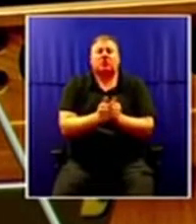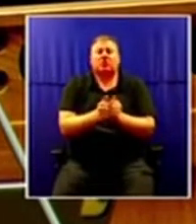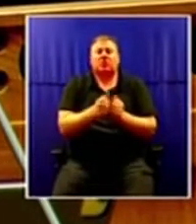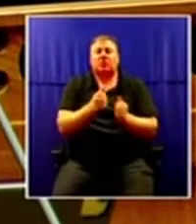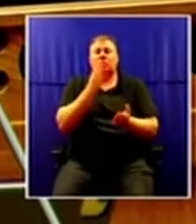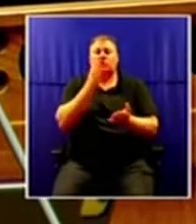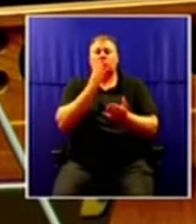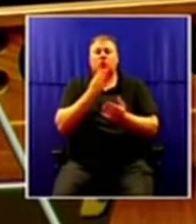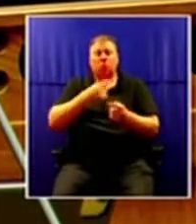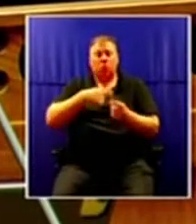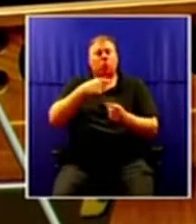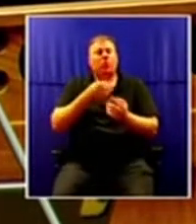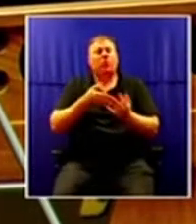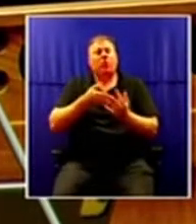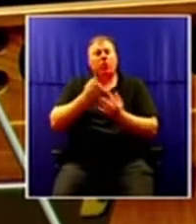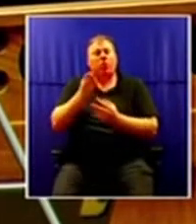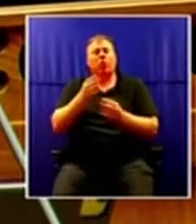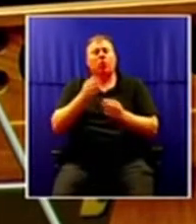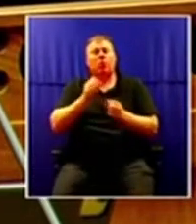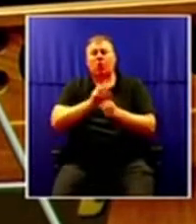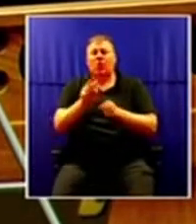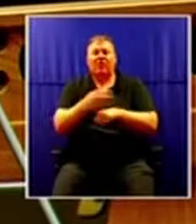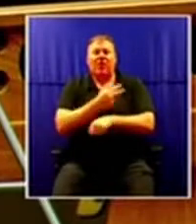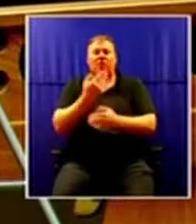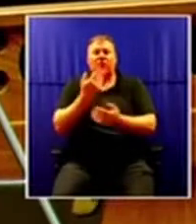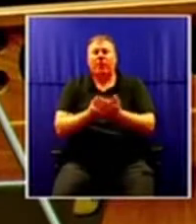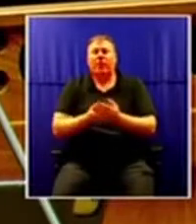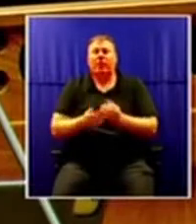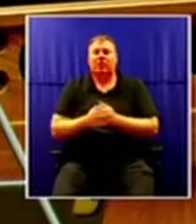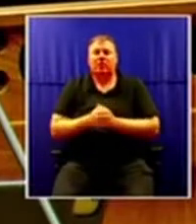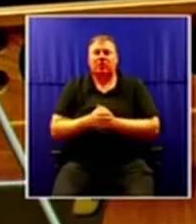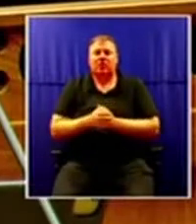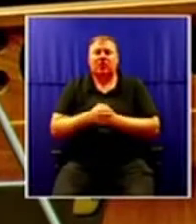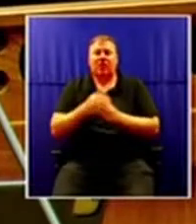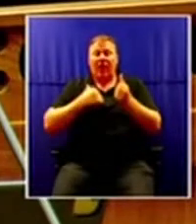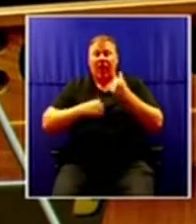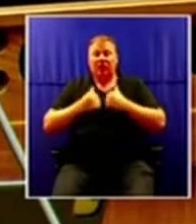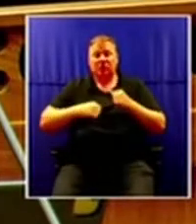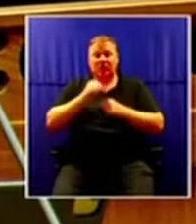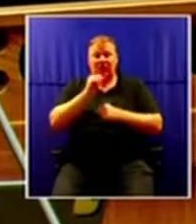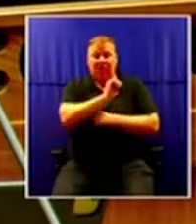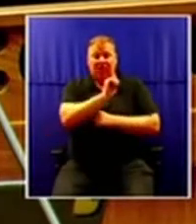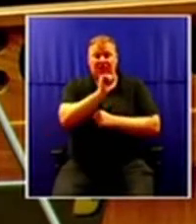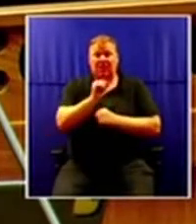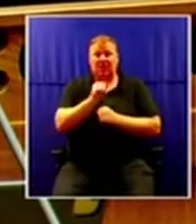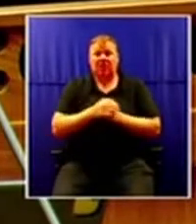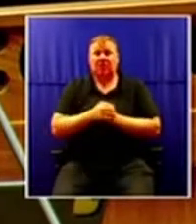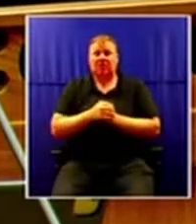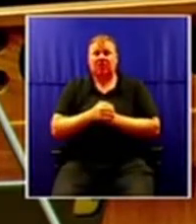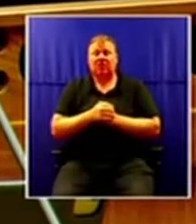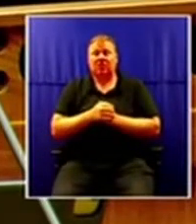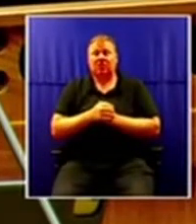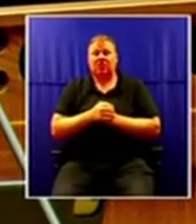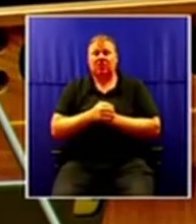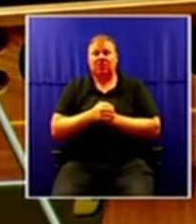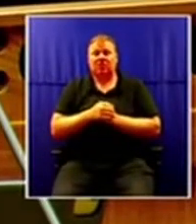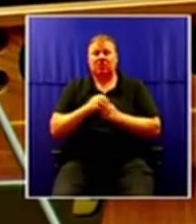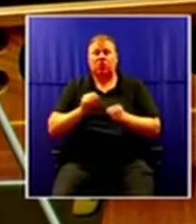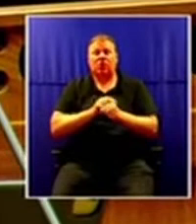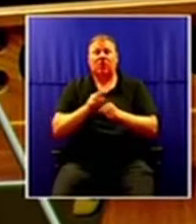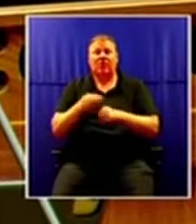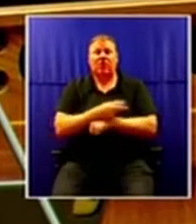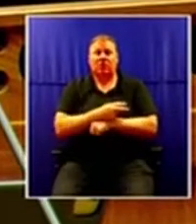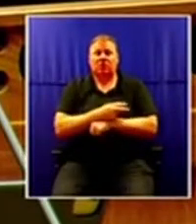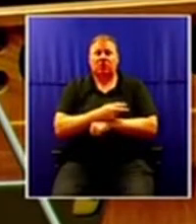this pandemic. It is due to their actions that this pandemic has not taken